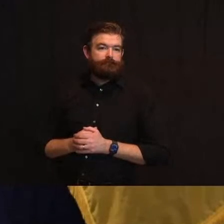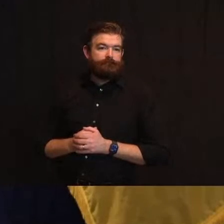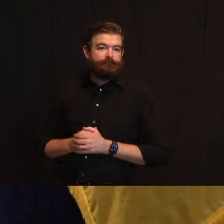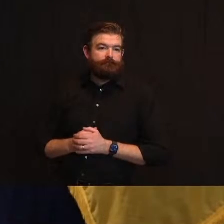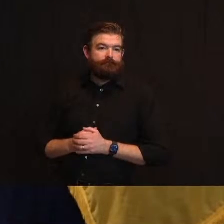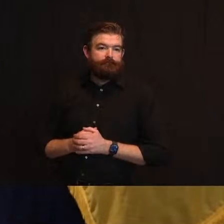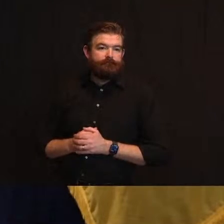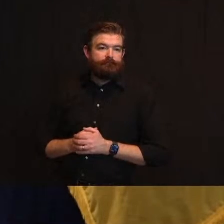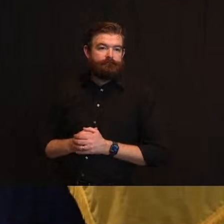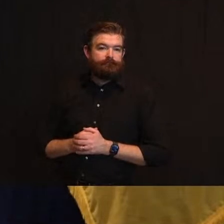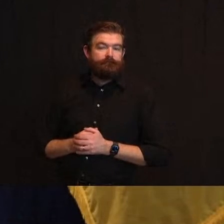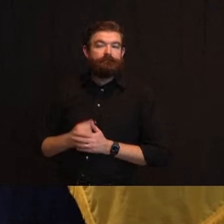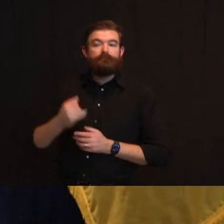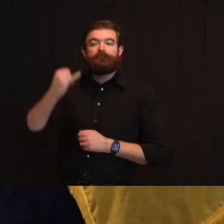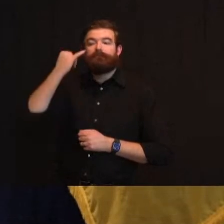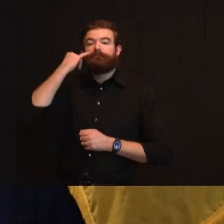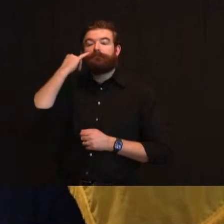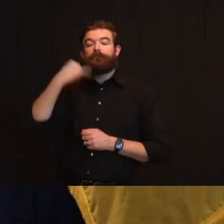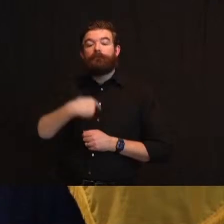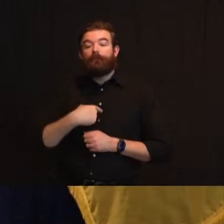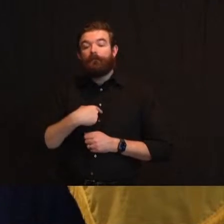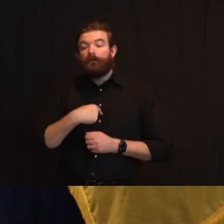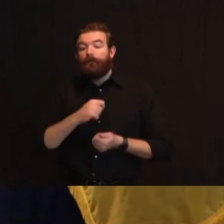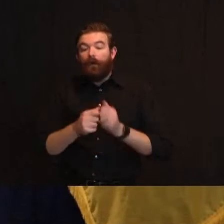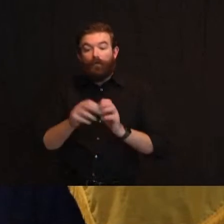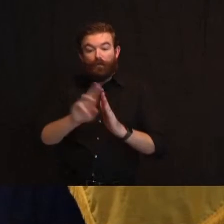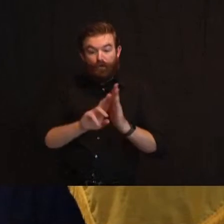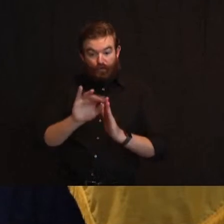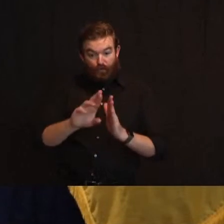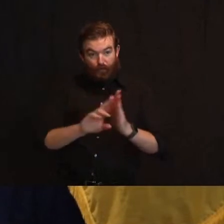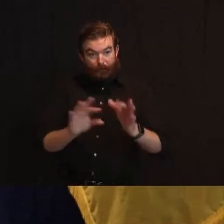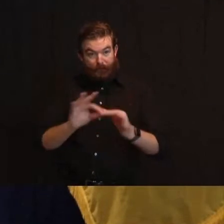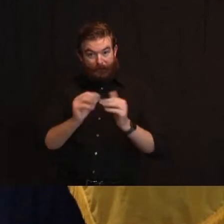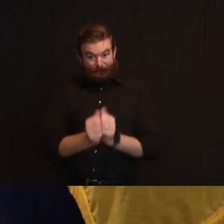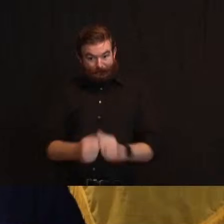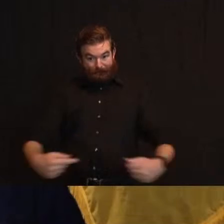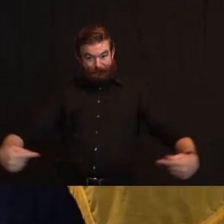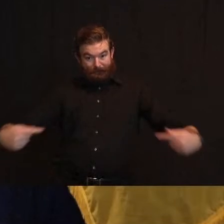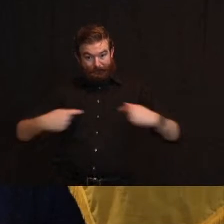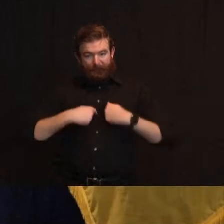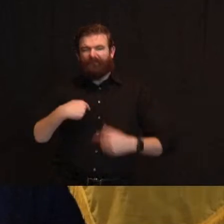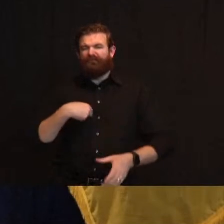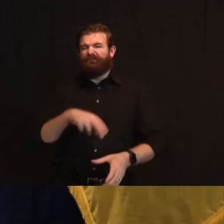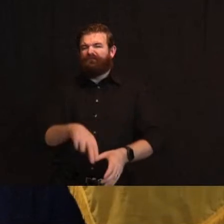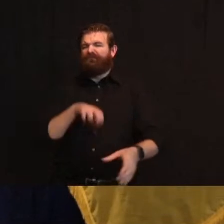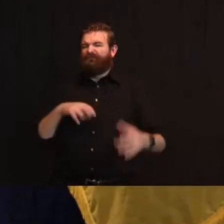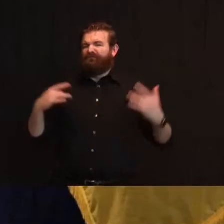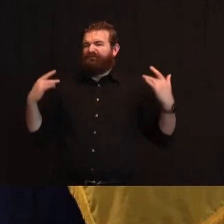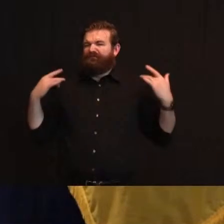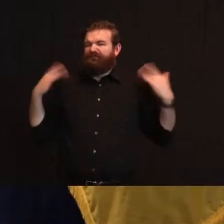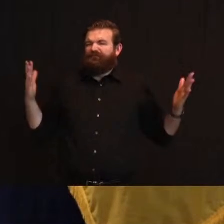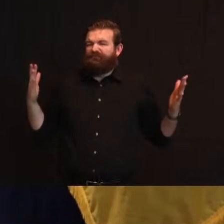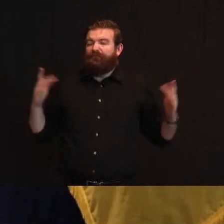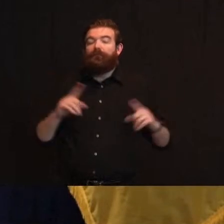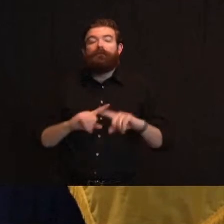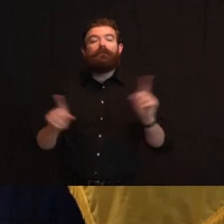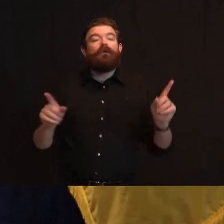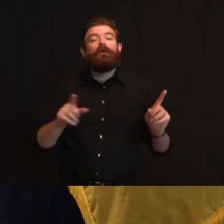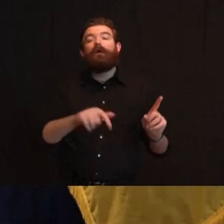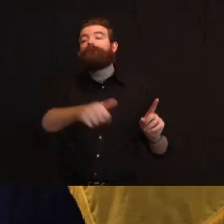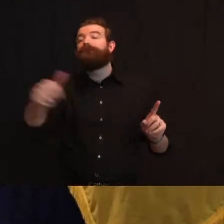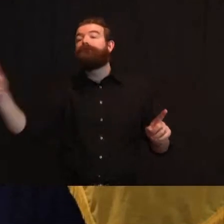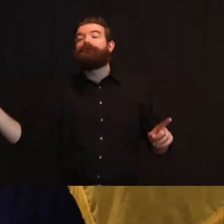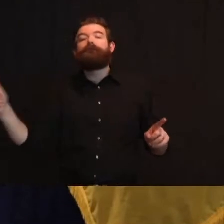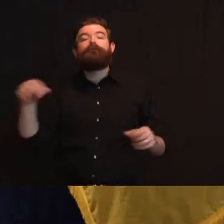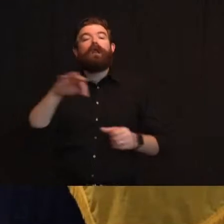because I think that's just a good hygiene. That's something we should have long ago had in our state. I'm not going to recuse from the fact that I think we need electric